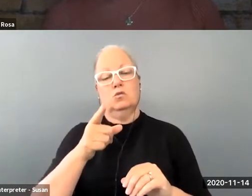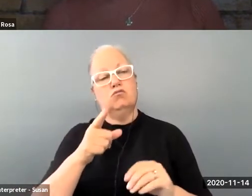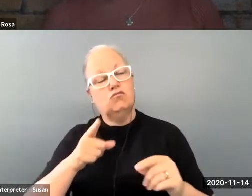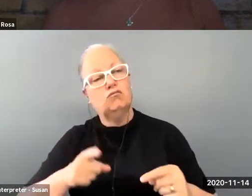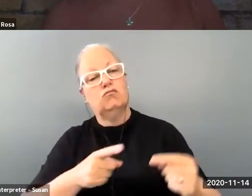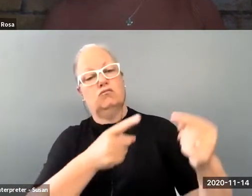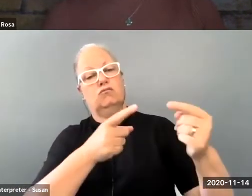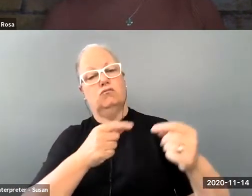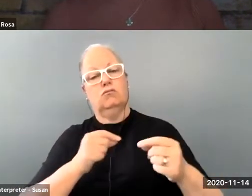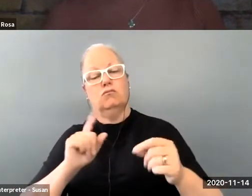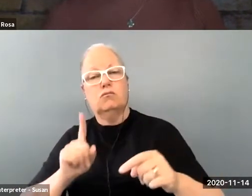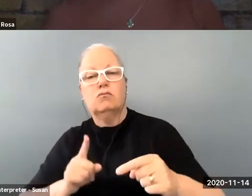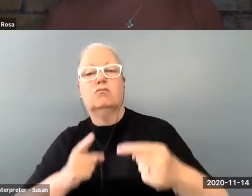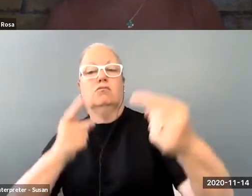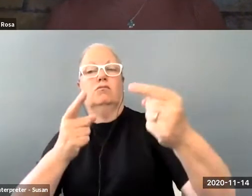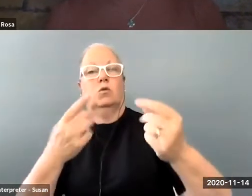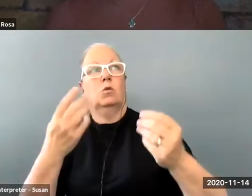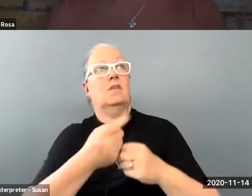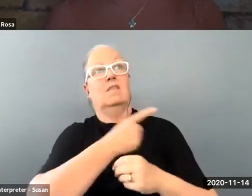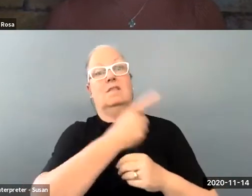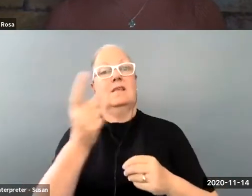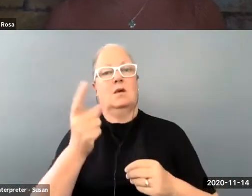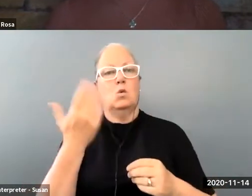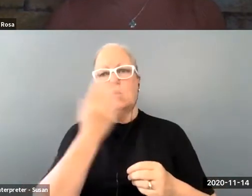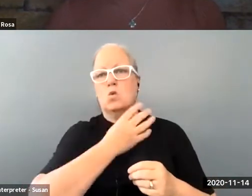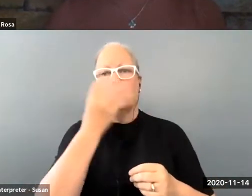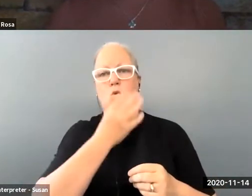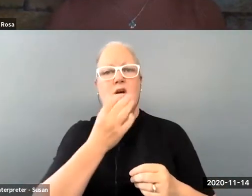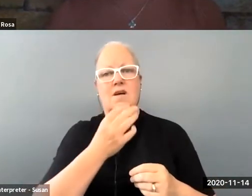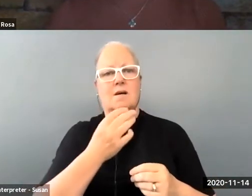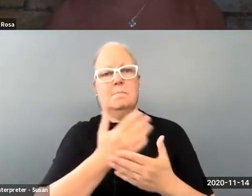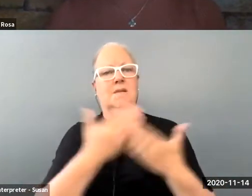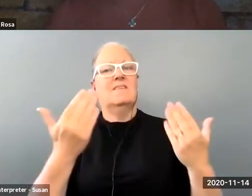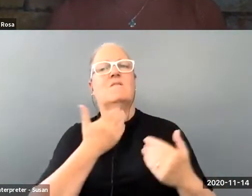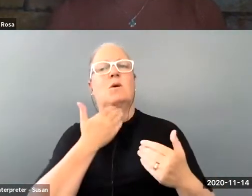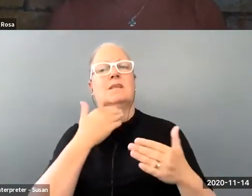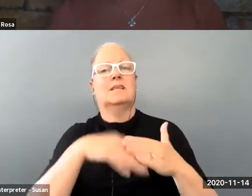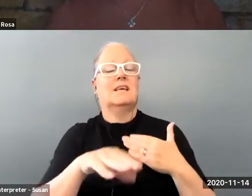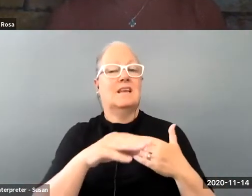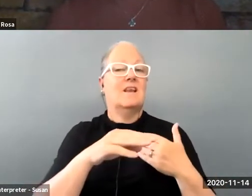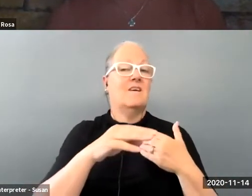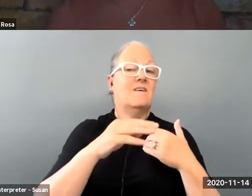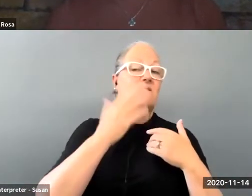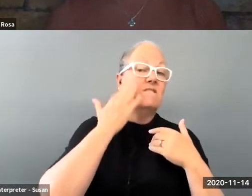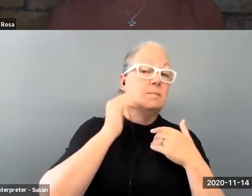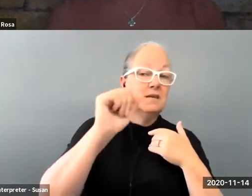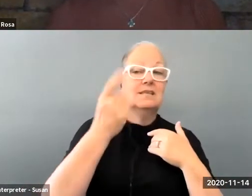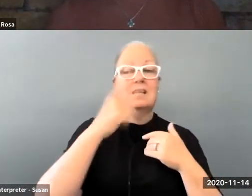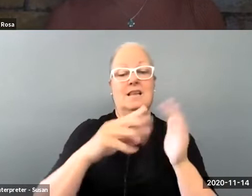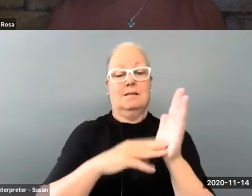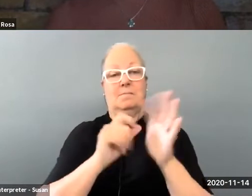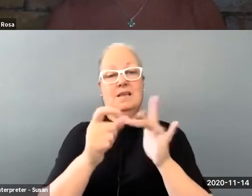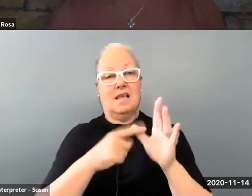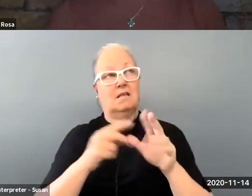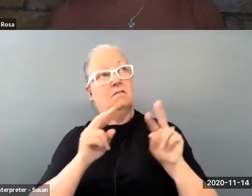of the biggest voices in feminism and media and you've seen the worst side